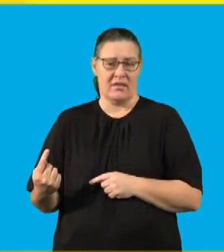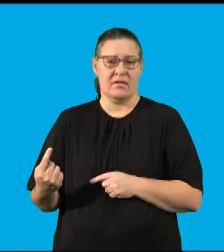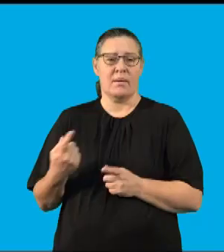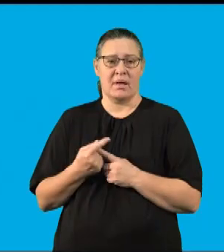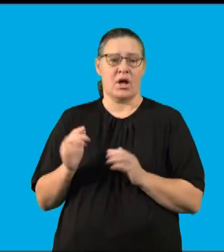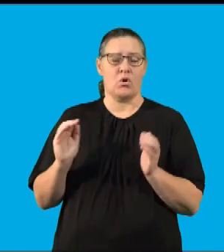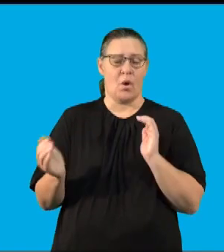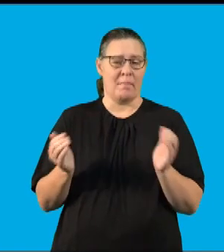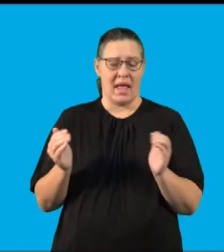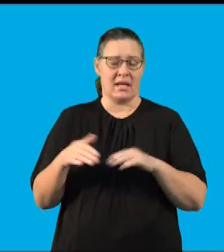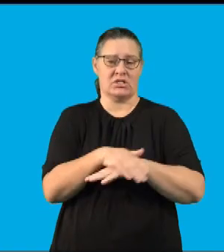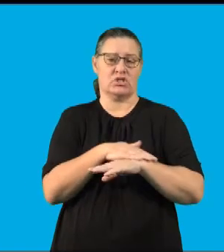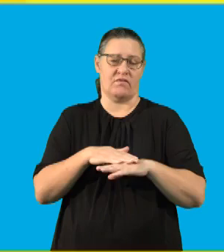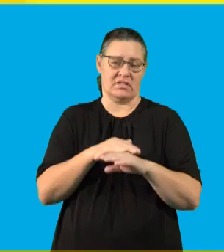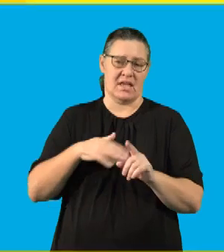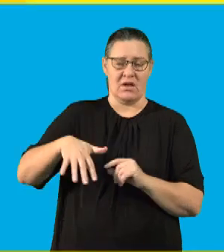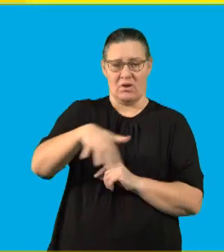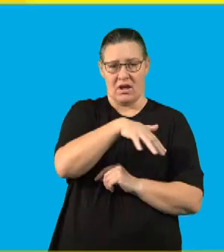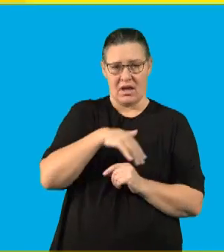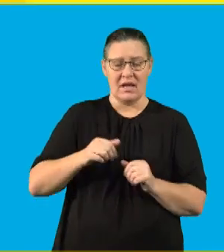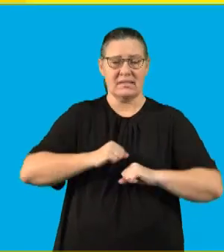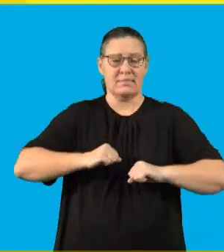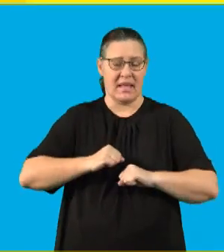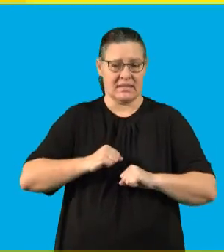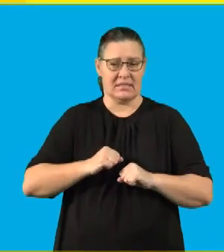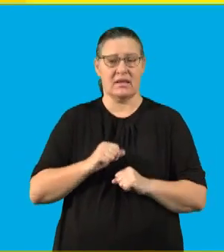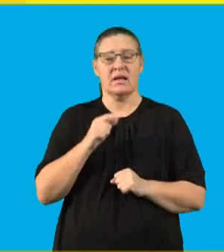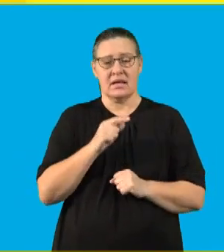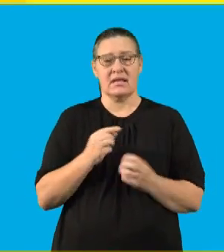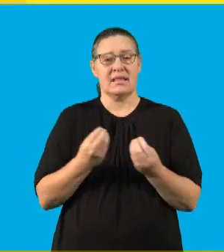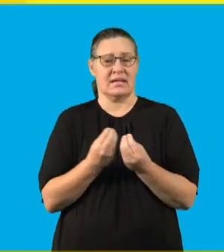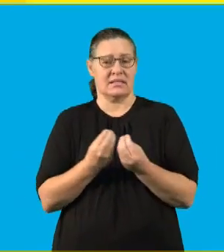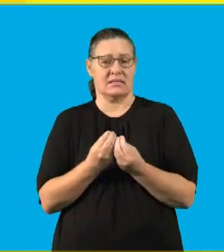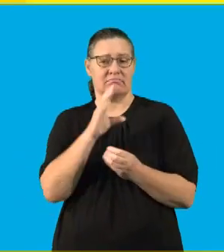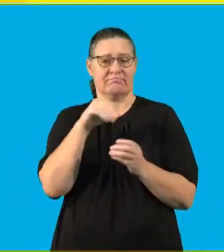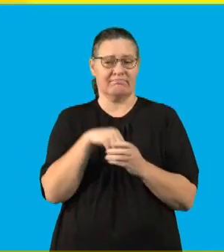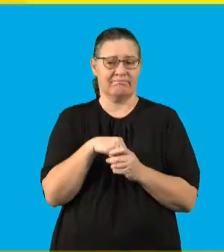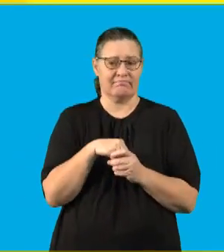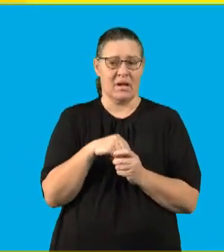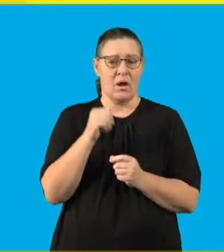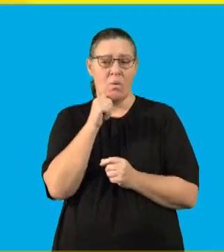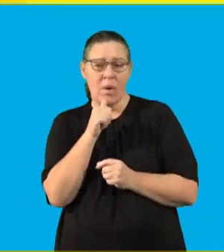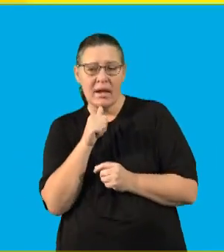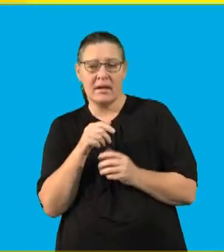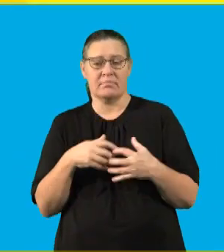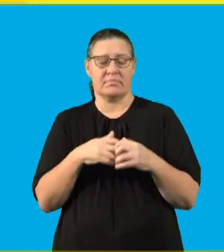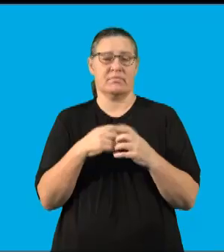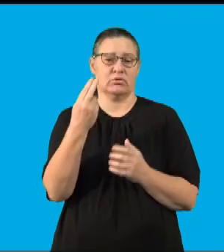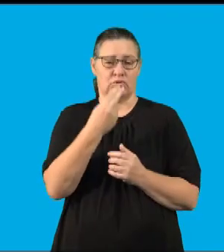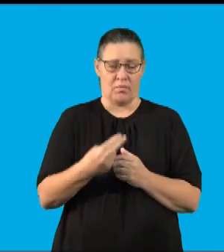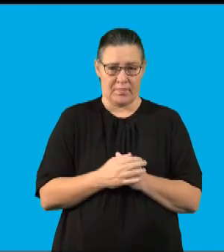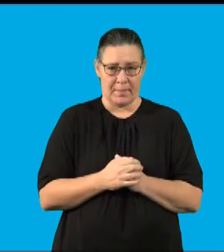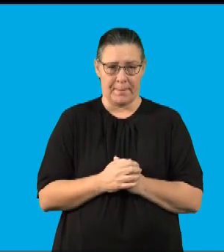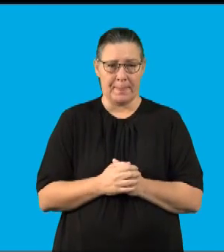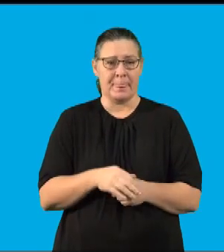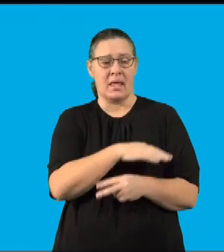now comparing the surface area, the space in which those substances are taking when we are drawing them specifically.